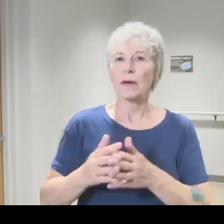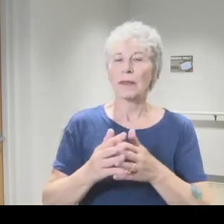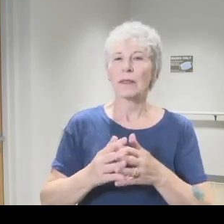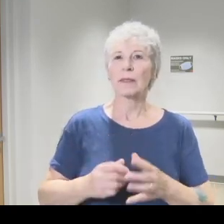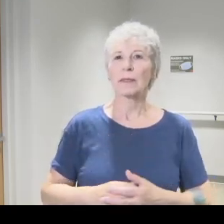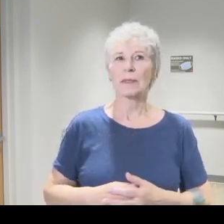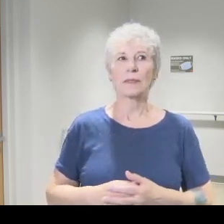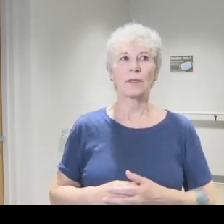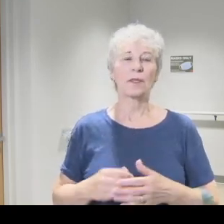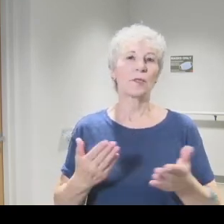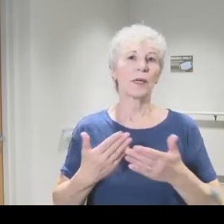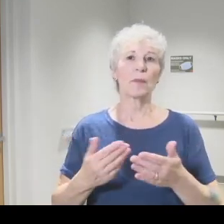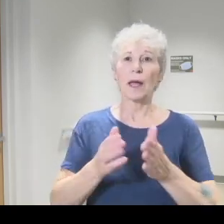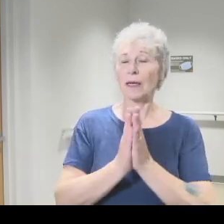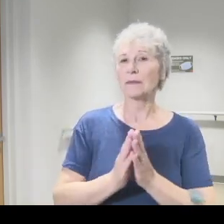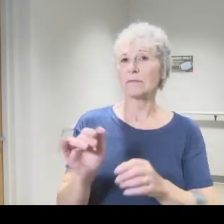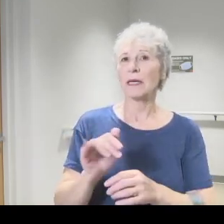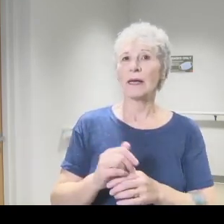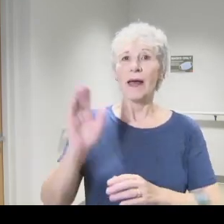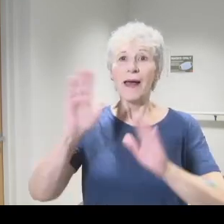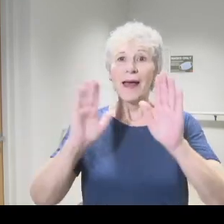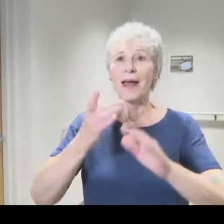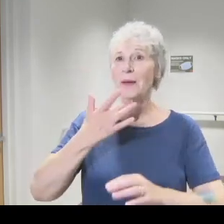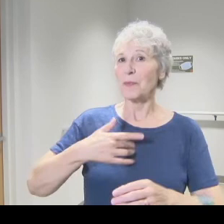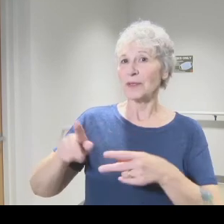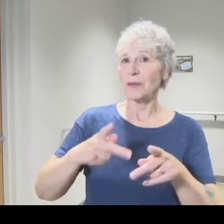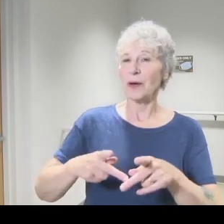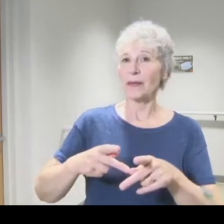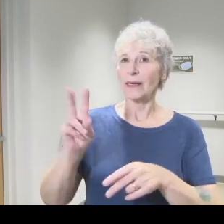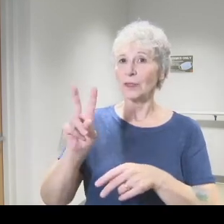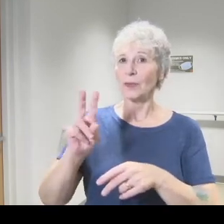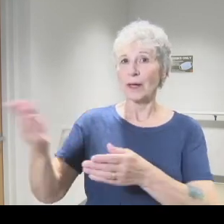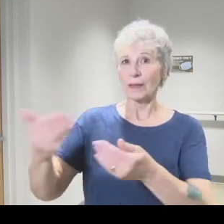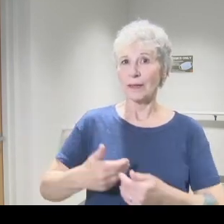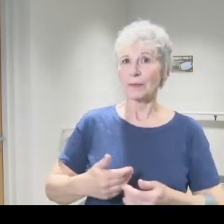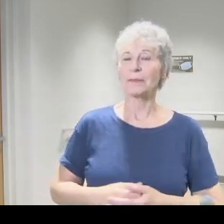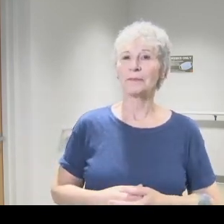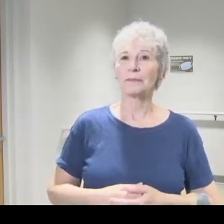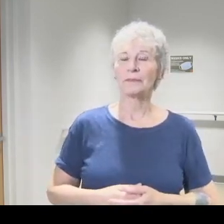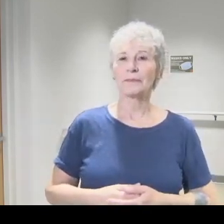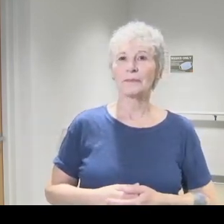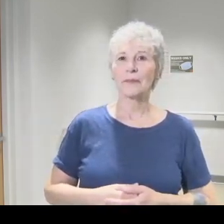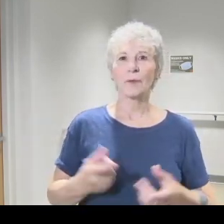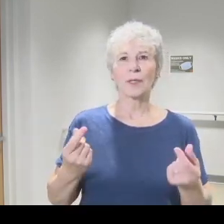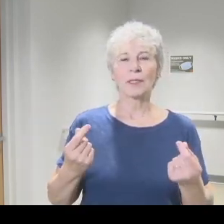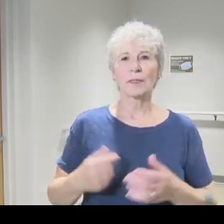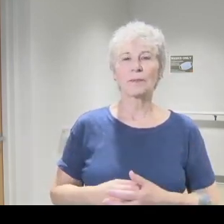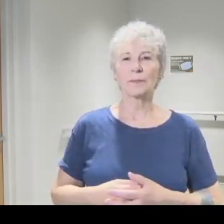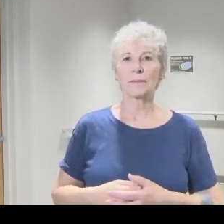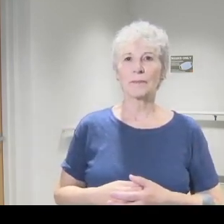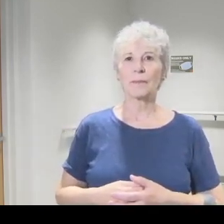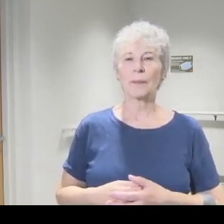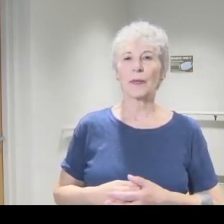context, you will get asked the same question. Hey, having a birthday party. It's at 2 o'clock. You're invited. What do I do? Do